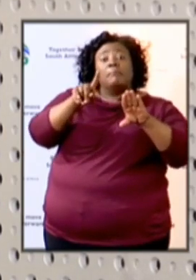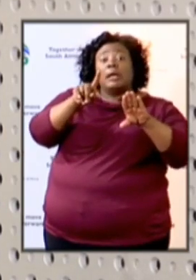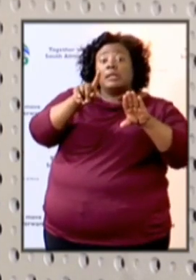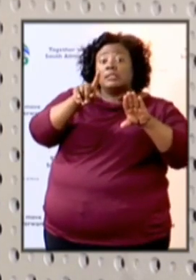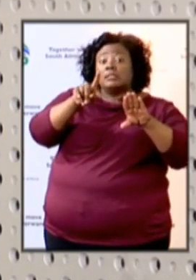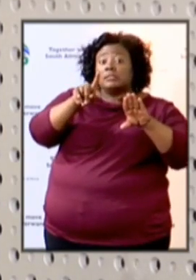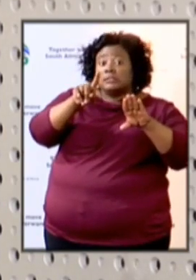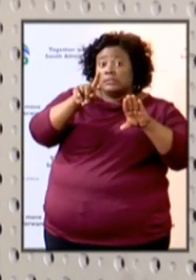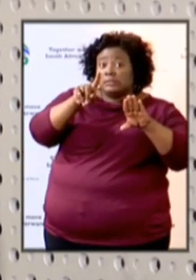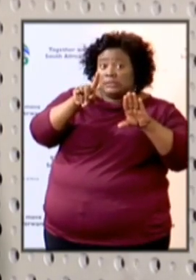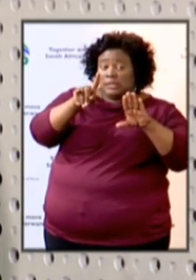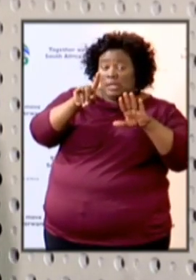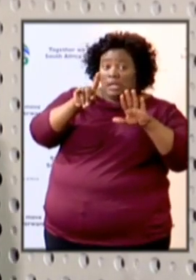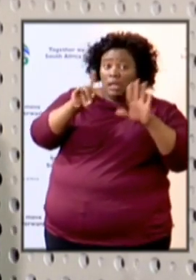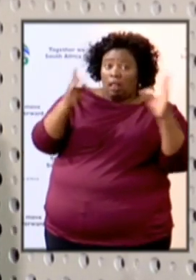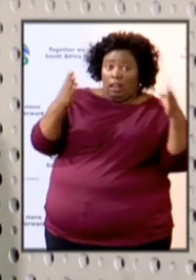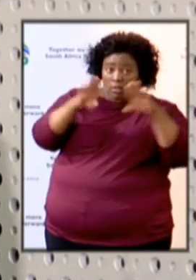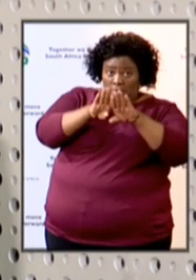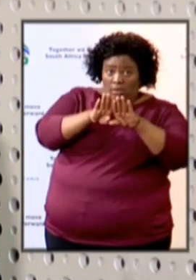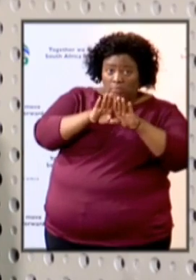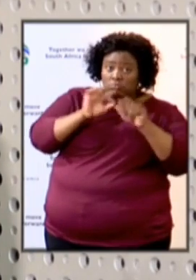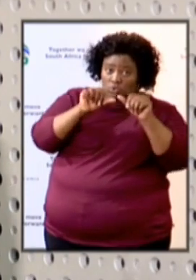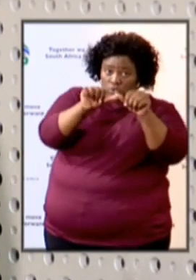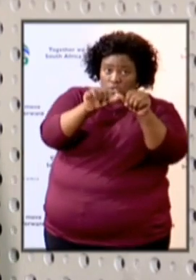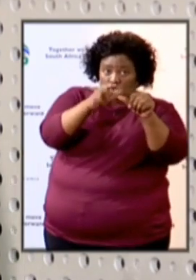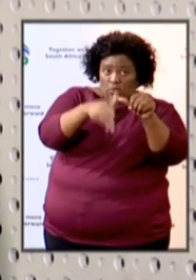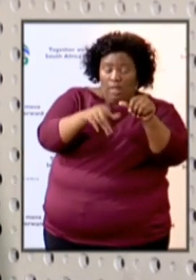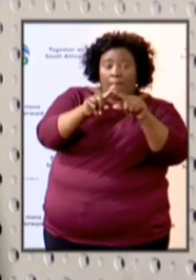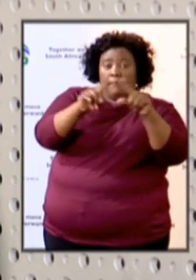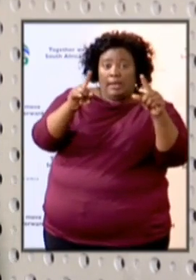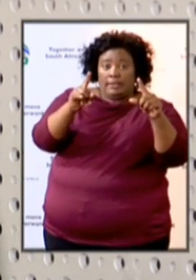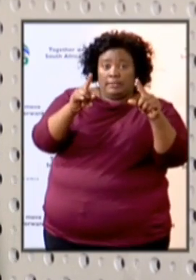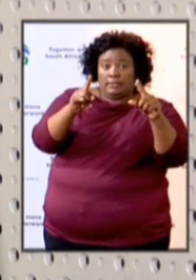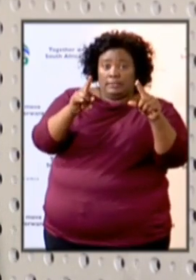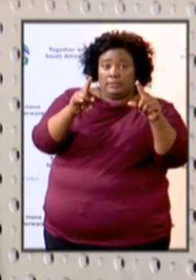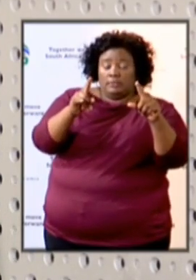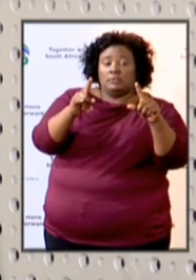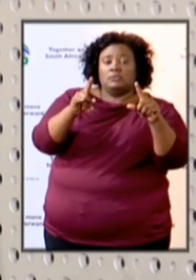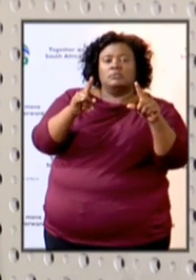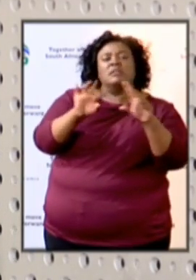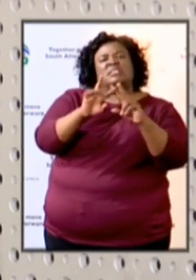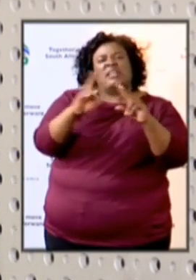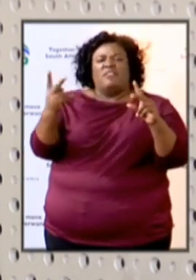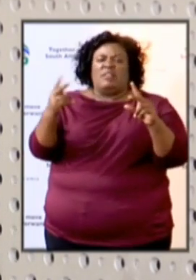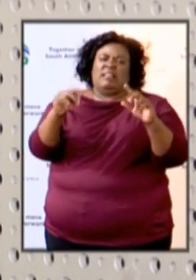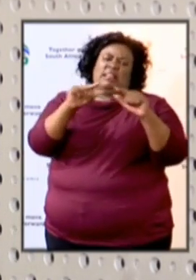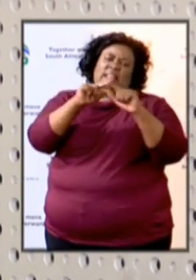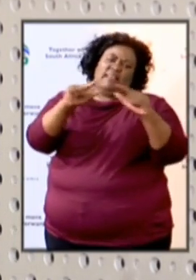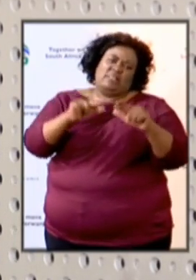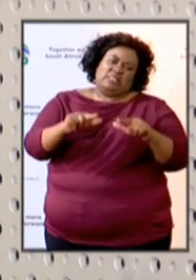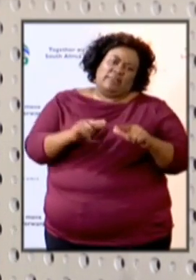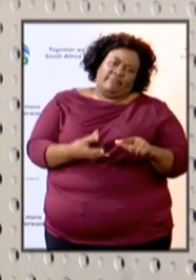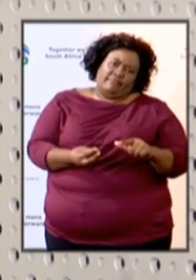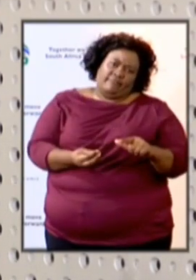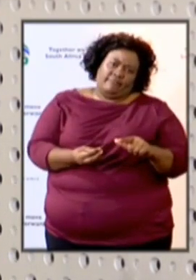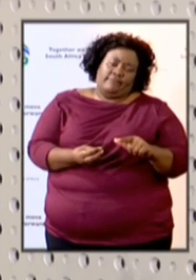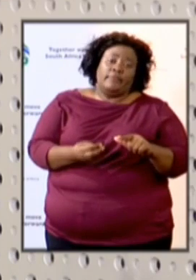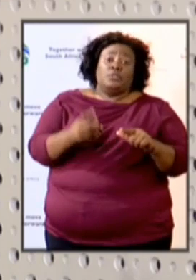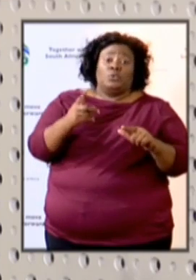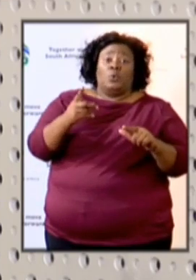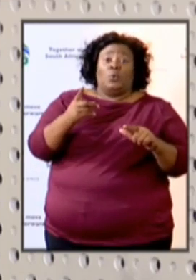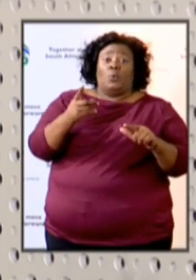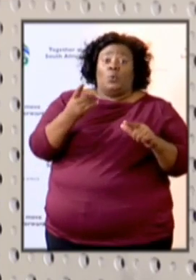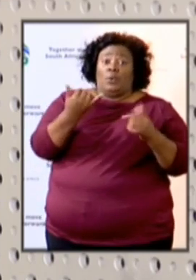continue, but we'll have various levels. We are now at level five. We are now proposing indeed a level